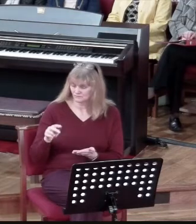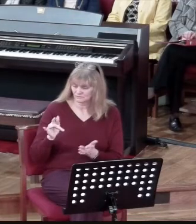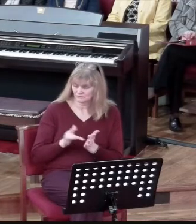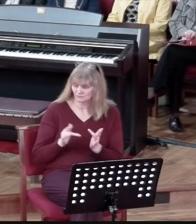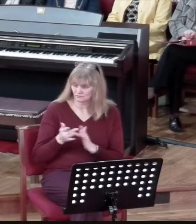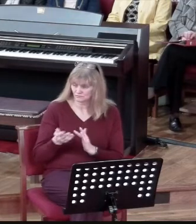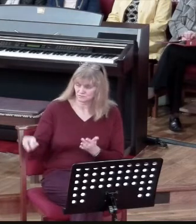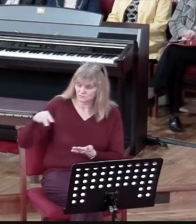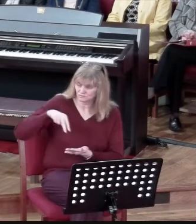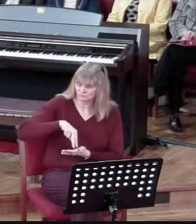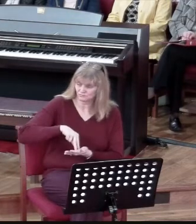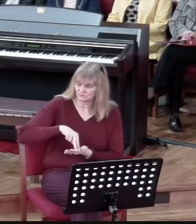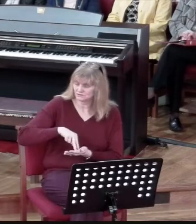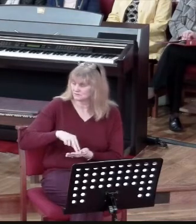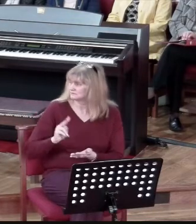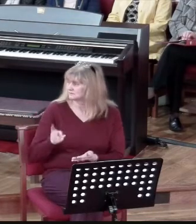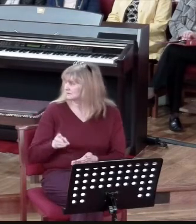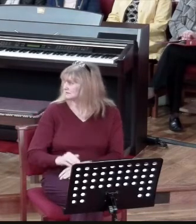you were talking about?